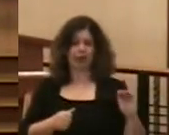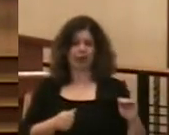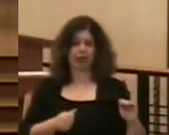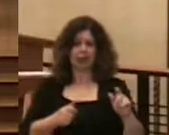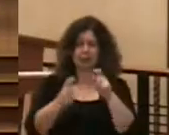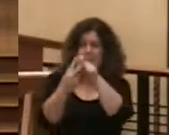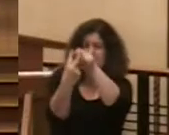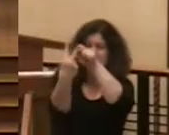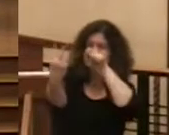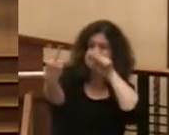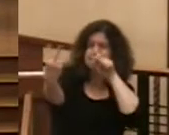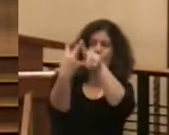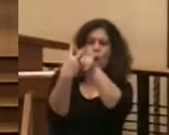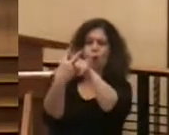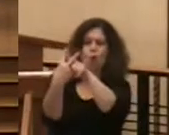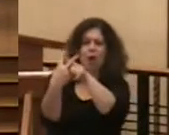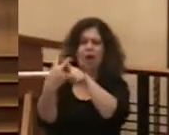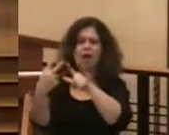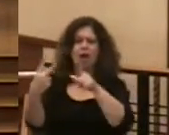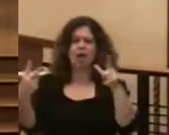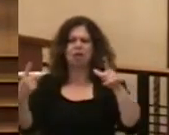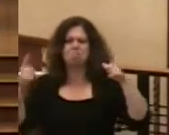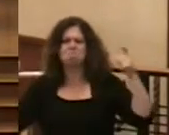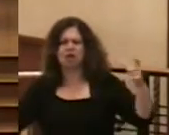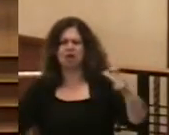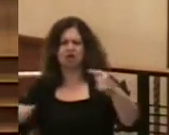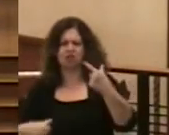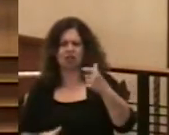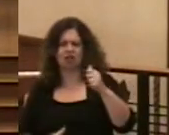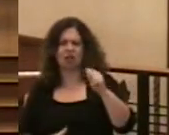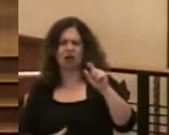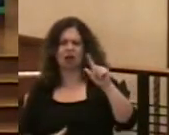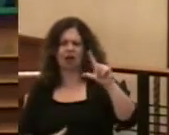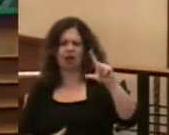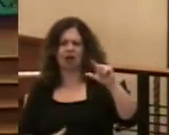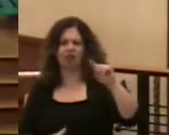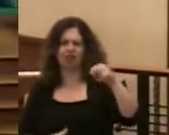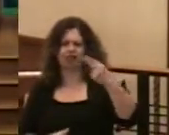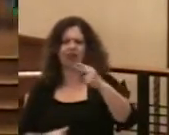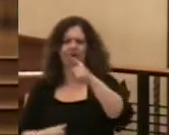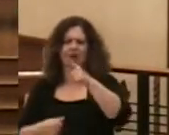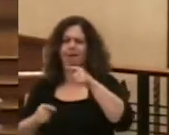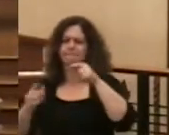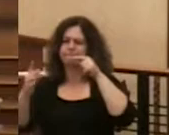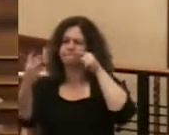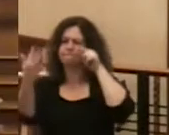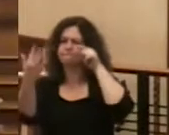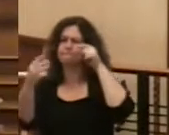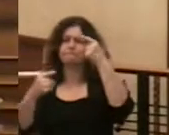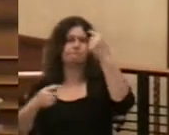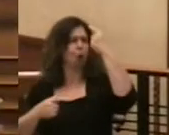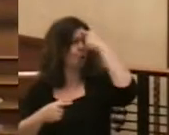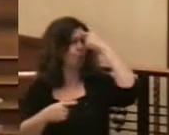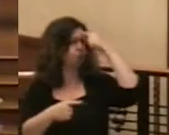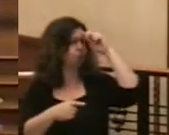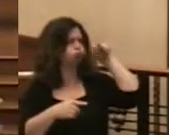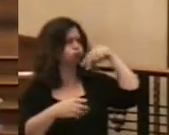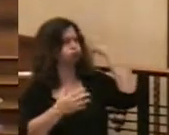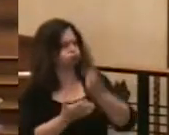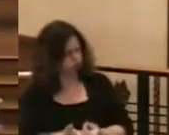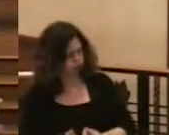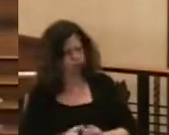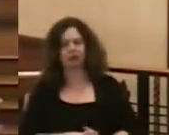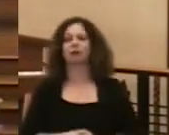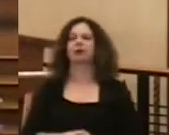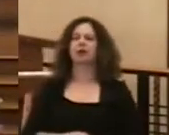leader, the gifted musician who gave us so many psalms that we yet use today to praise God? Could this be the